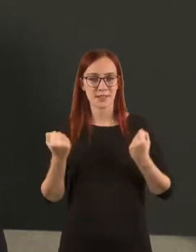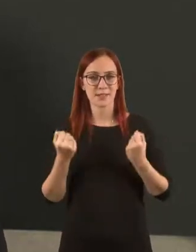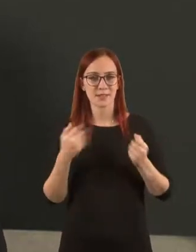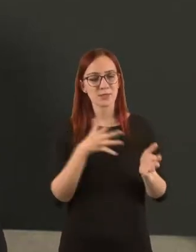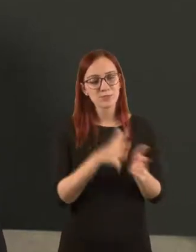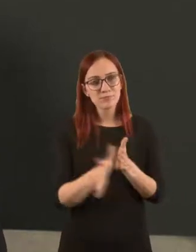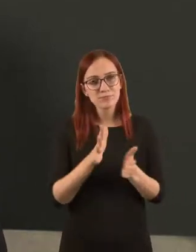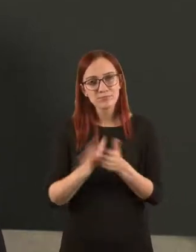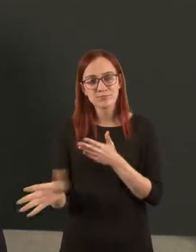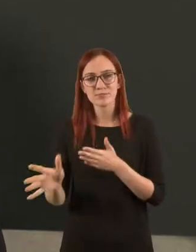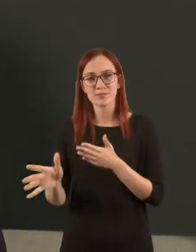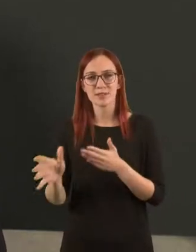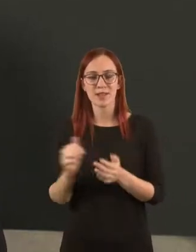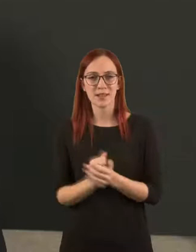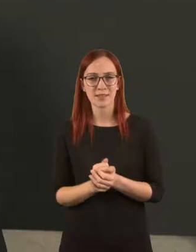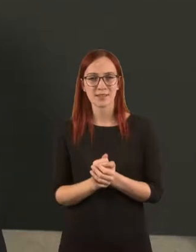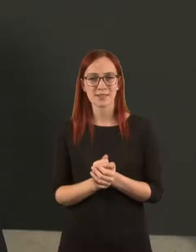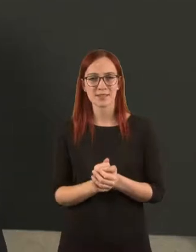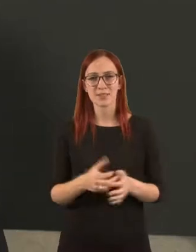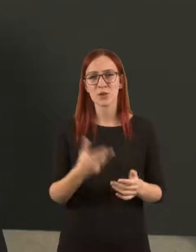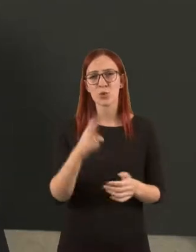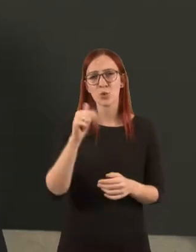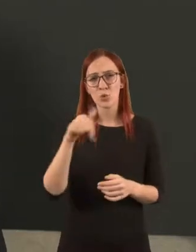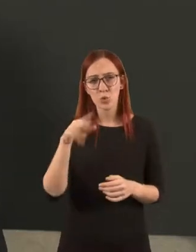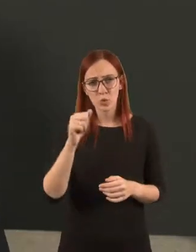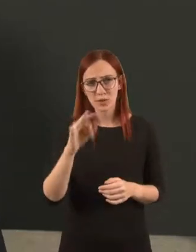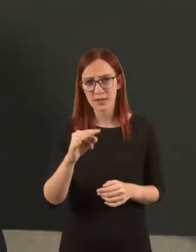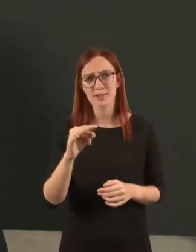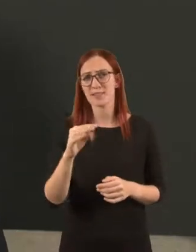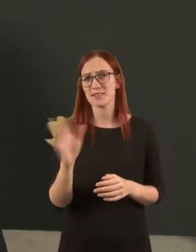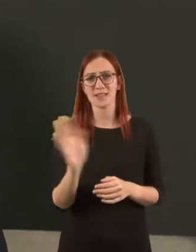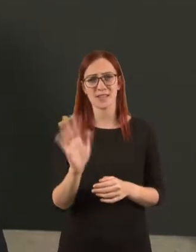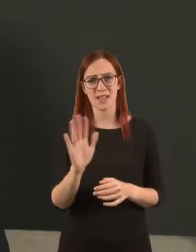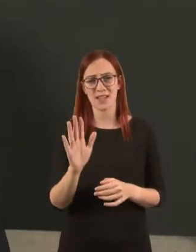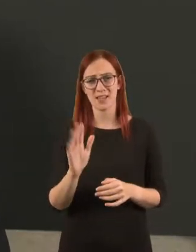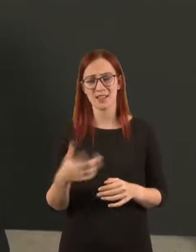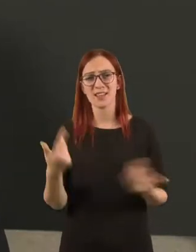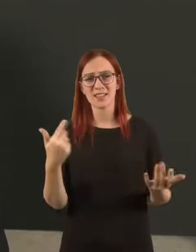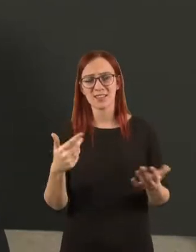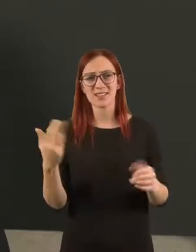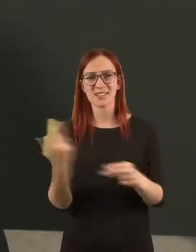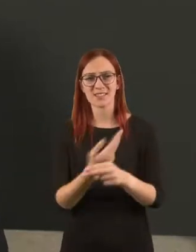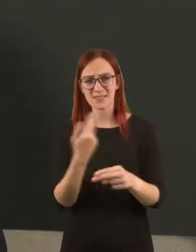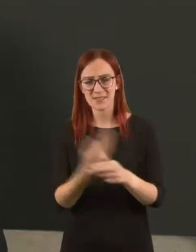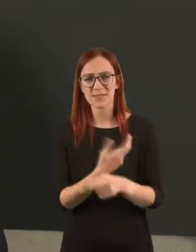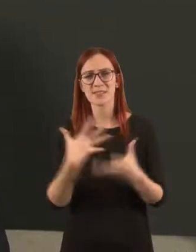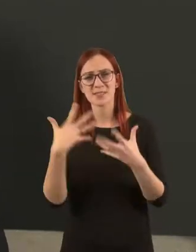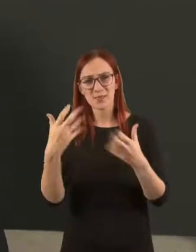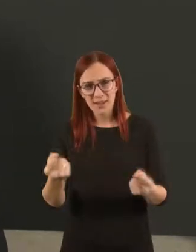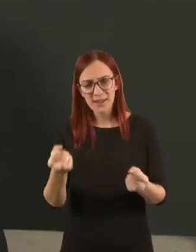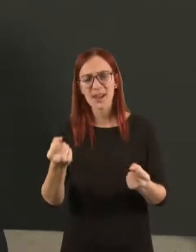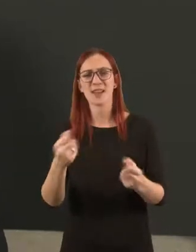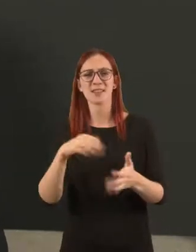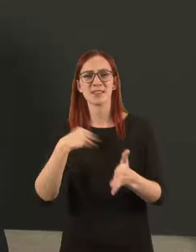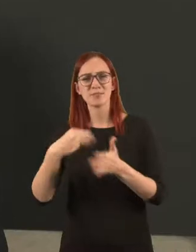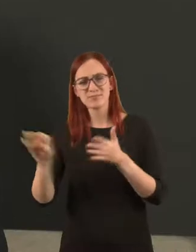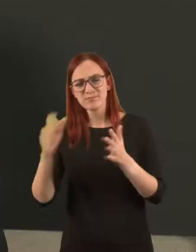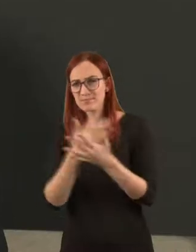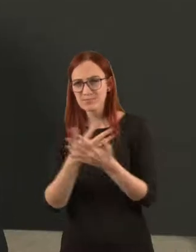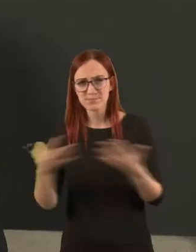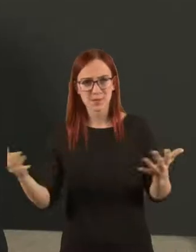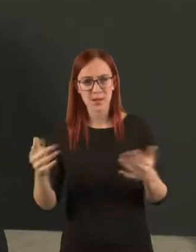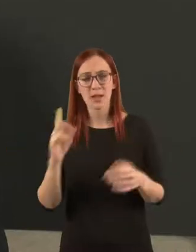population, and we are trying to encourage to spend